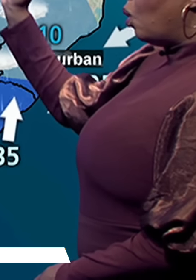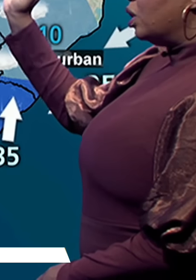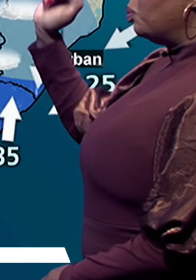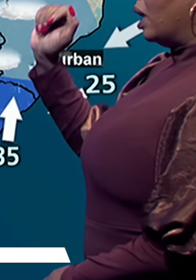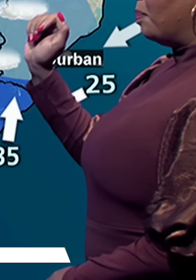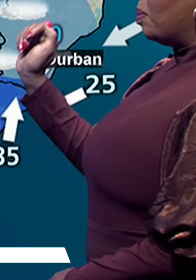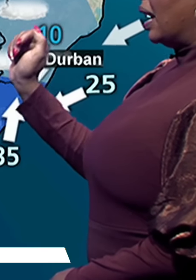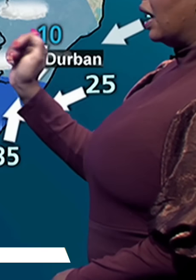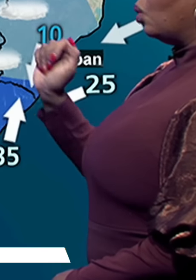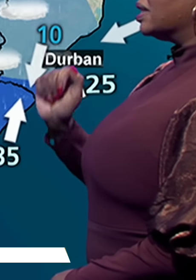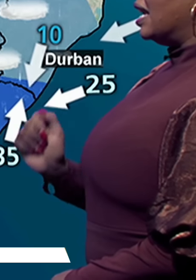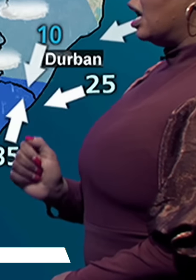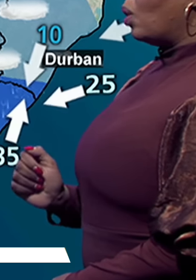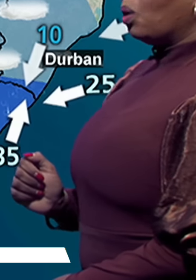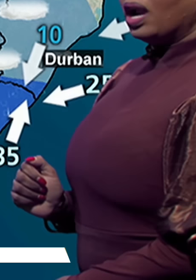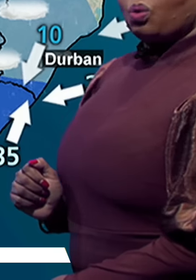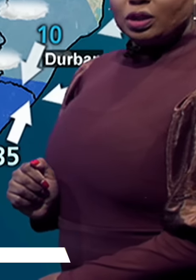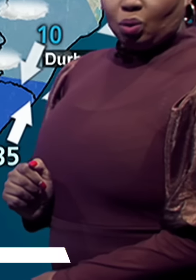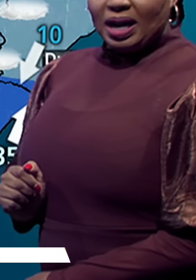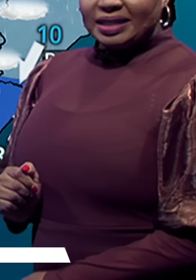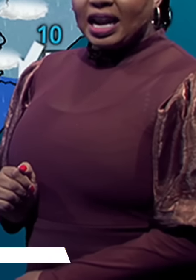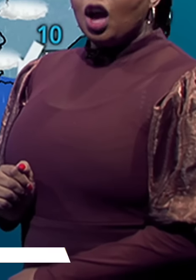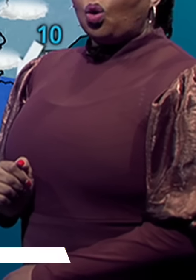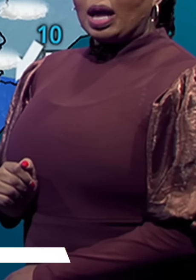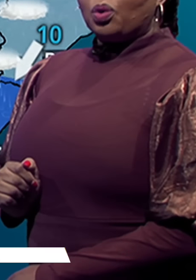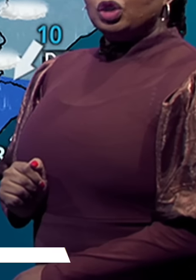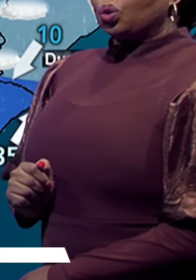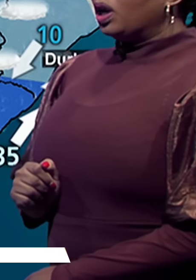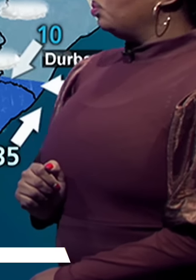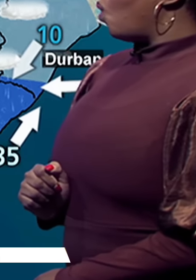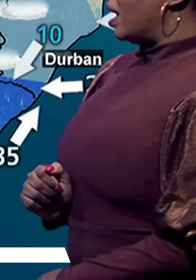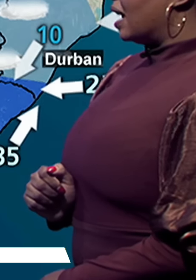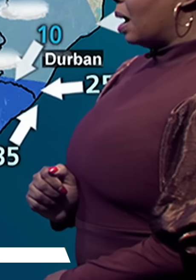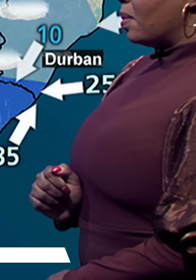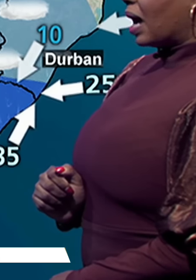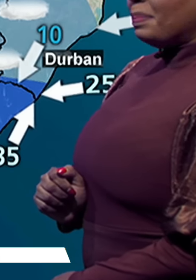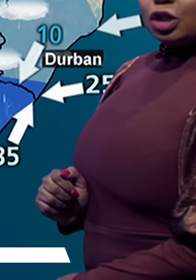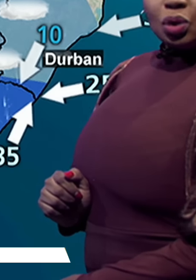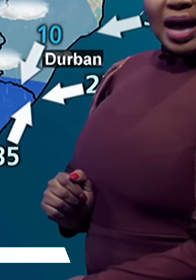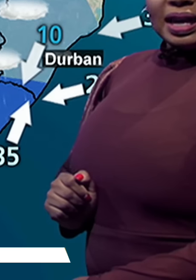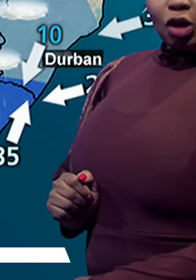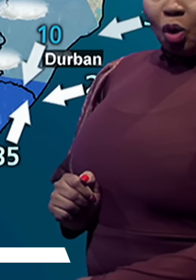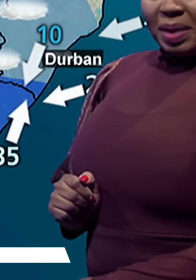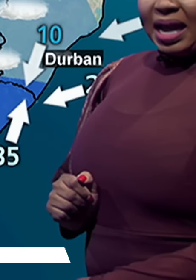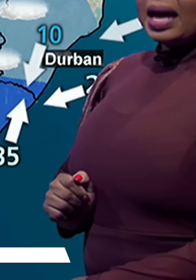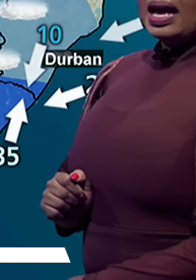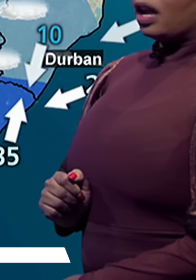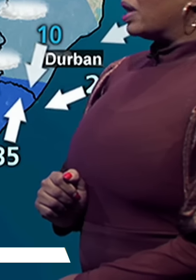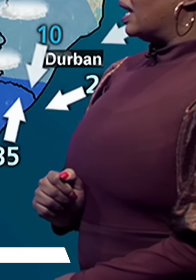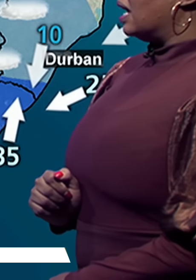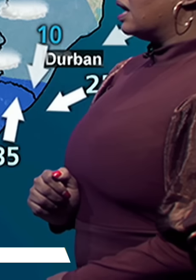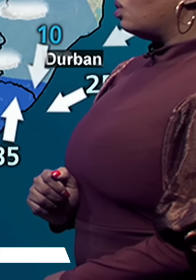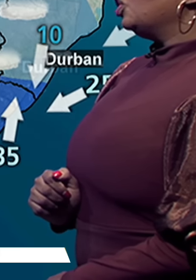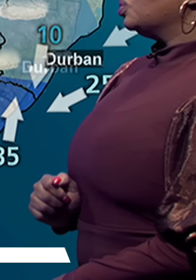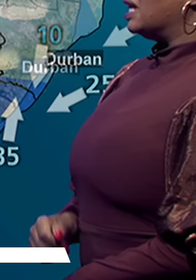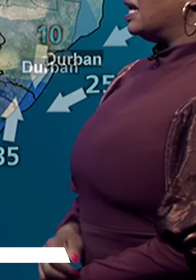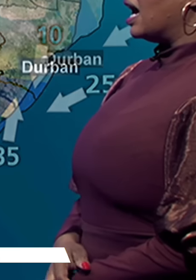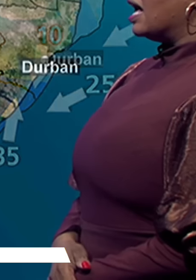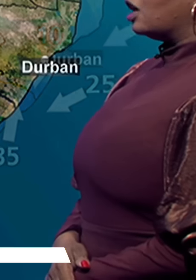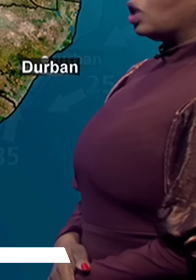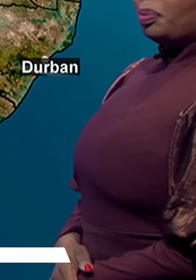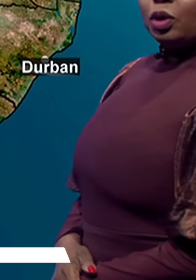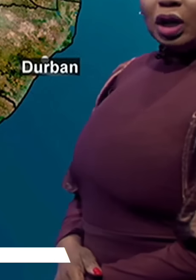ga re lebelela godimo go la Mpumalanga le go tsenelela gona go la KwaZulu Natal go tlabe go ntše go le moane ka meso a ke re tlhokomeleng ge re o tlela ka dikarolong